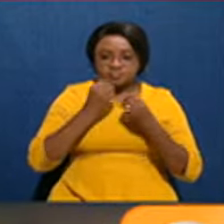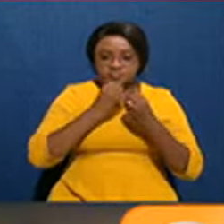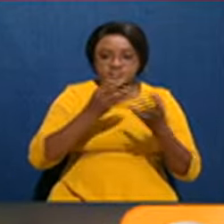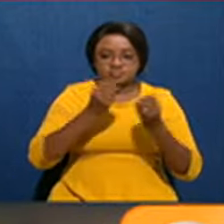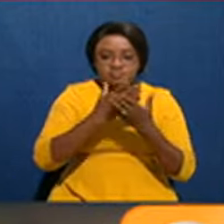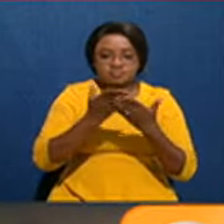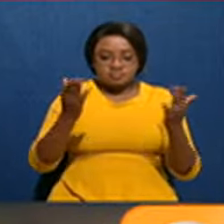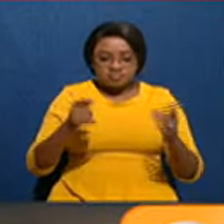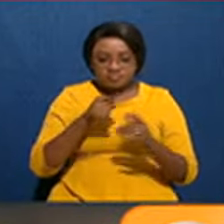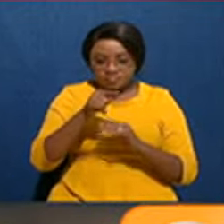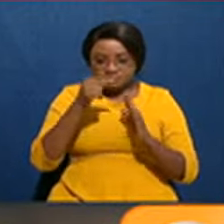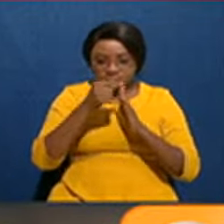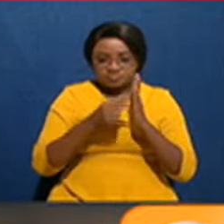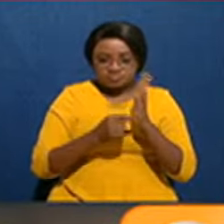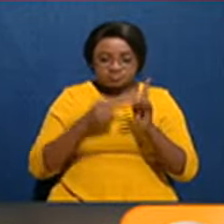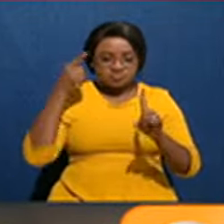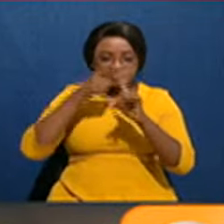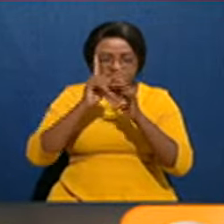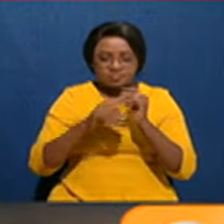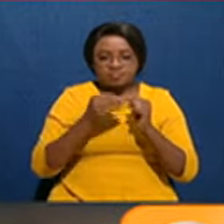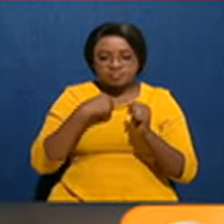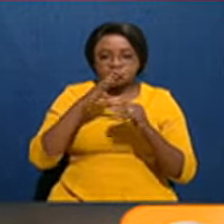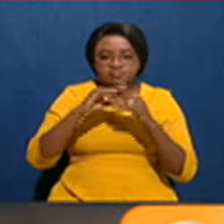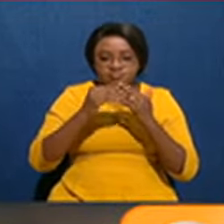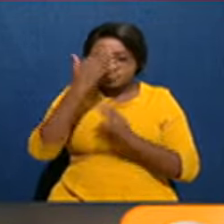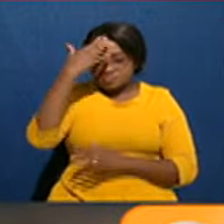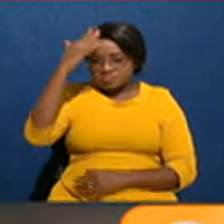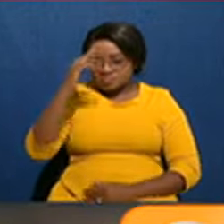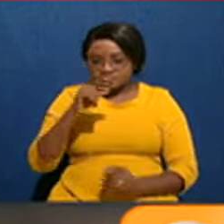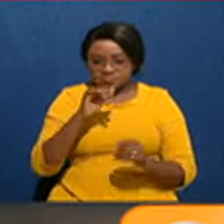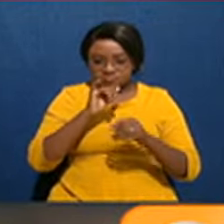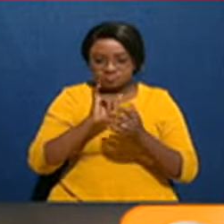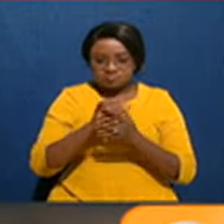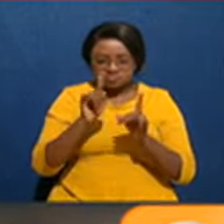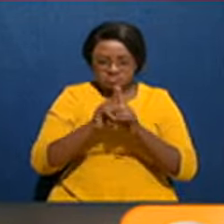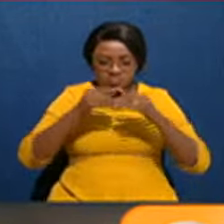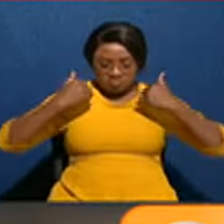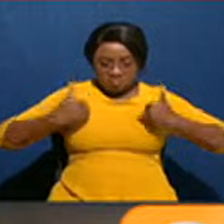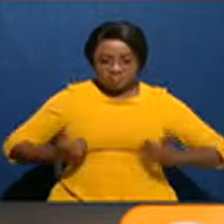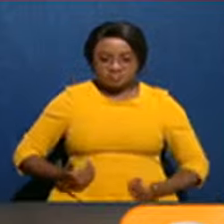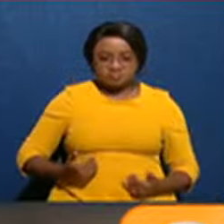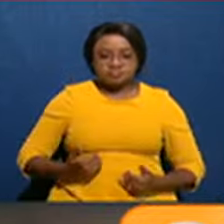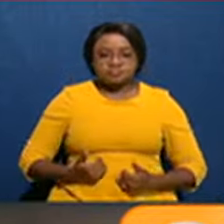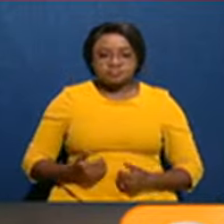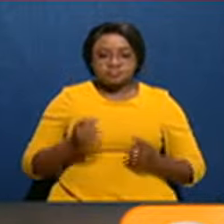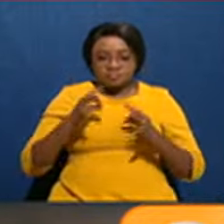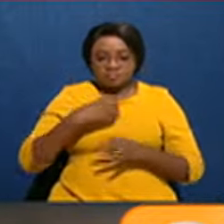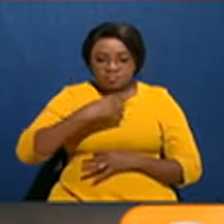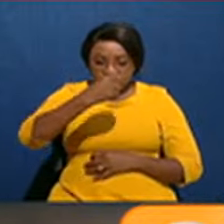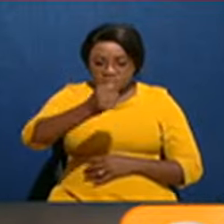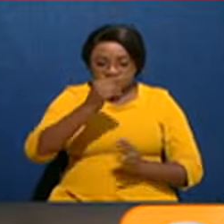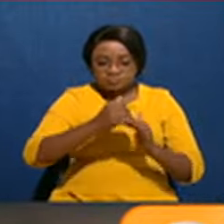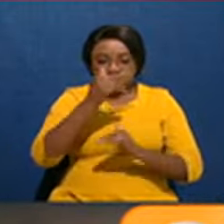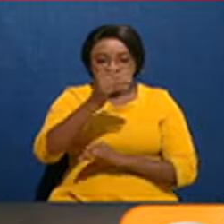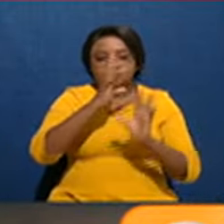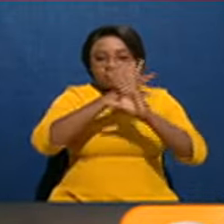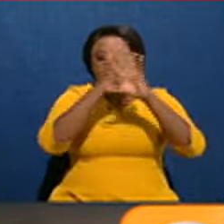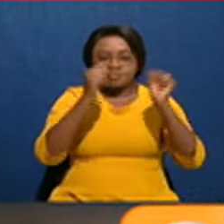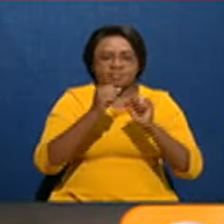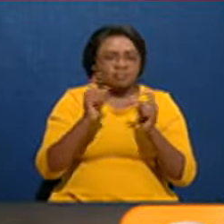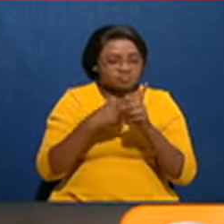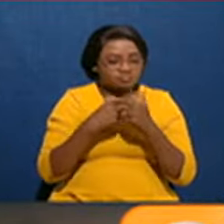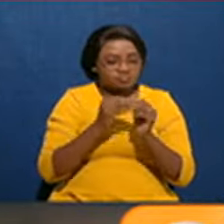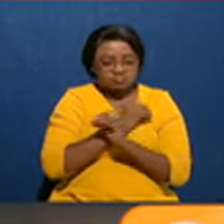radio media, to enhance the civic education. And as your next president, I will ensure that there's not a single Kenyan who is